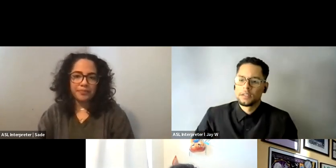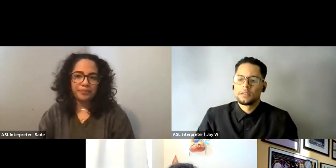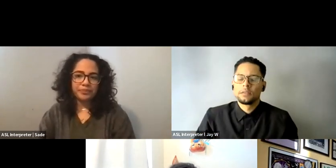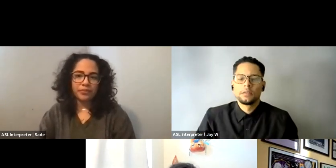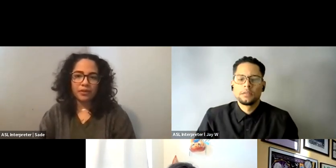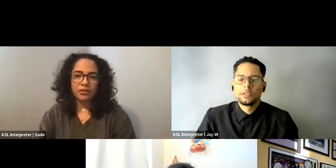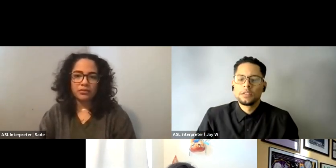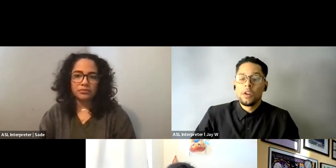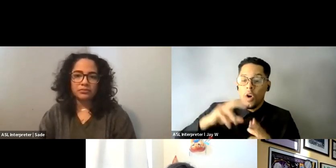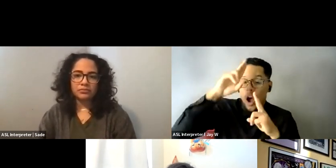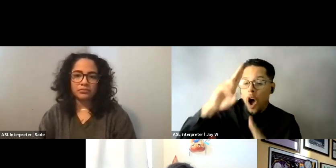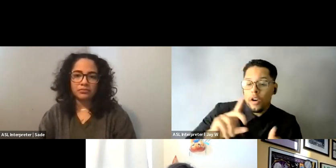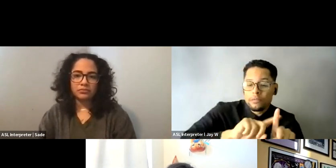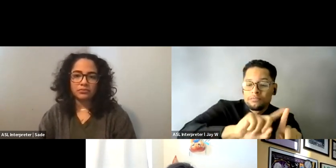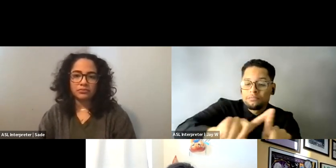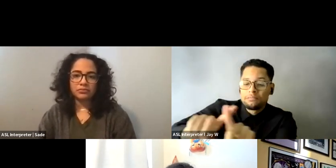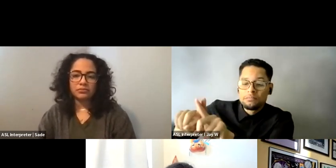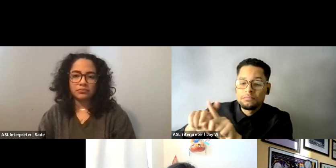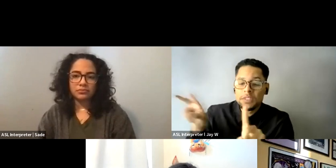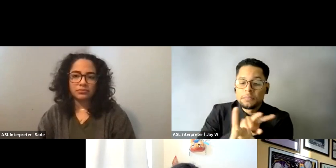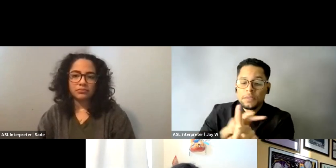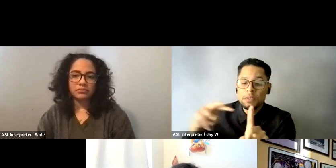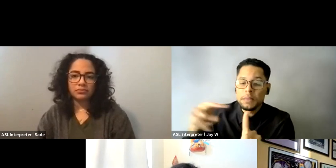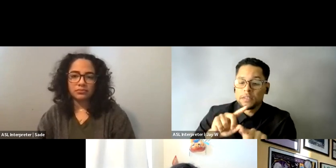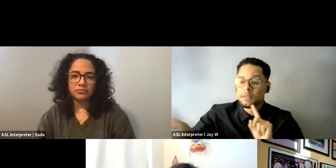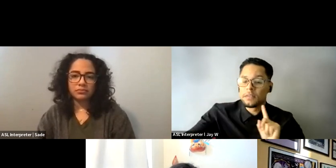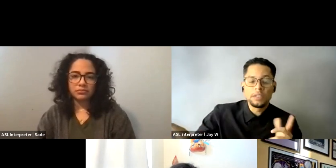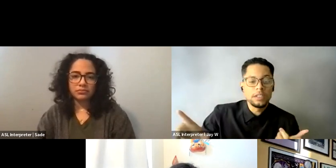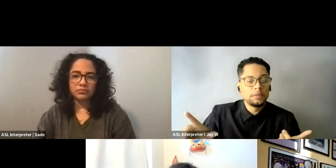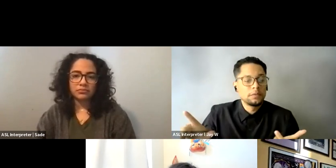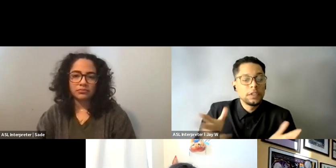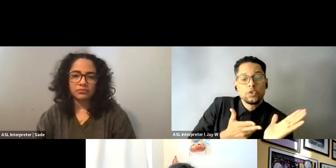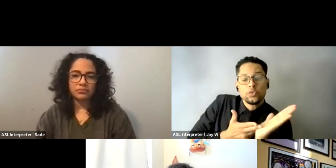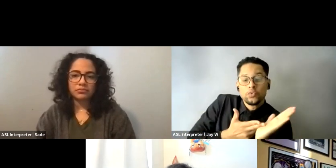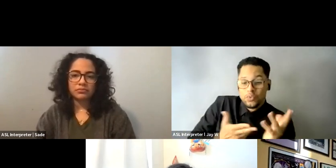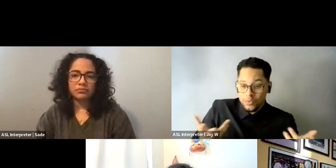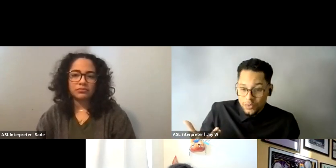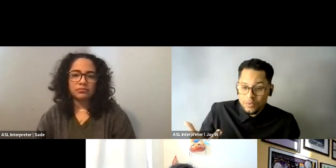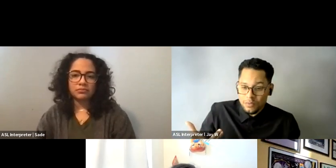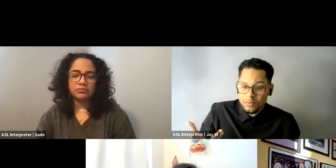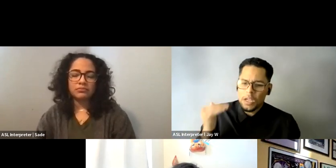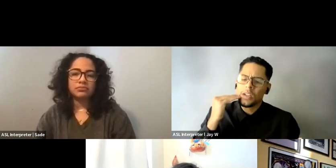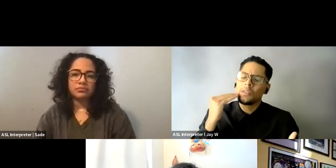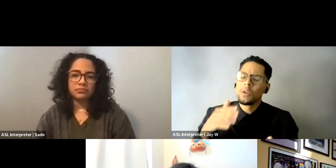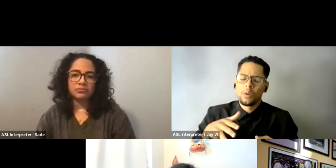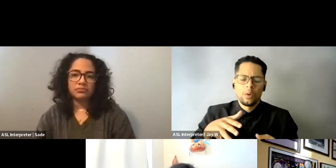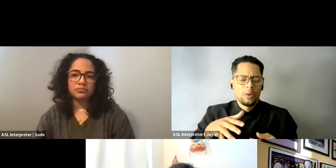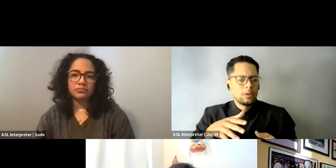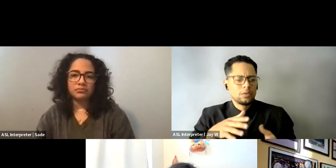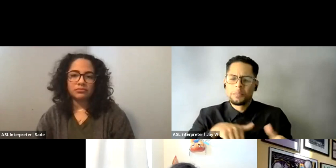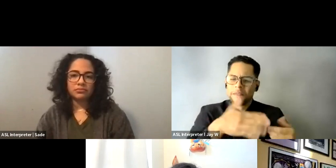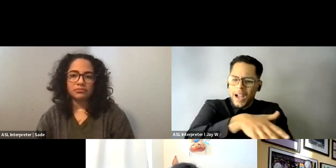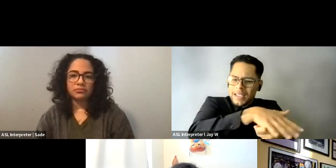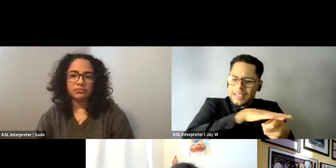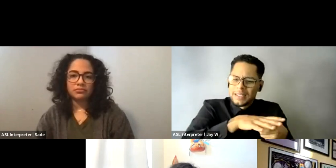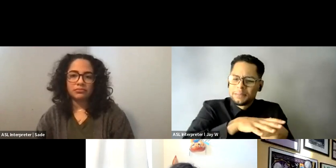different perspectives, right? Many different truths. And a space independent of psychiatry and the mental health